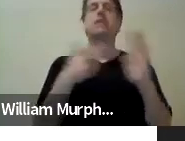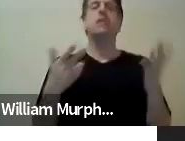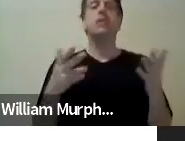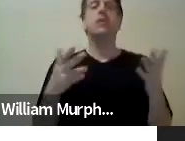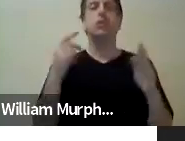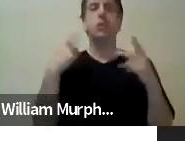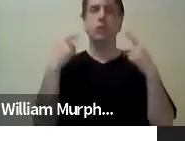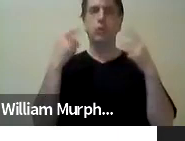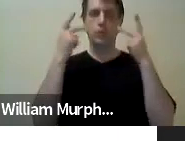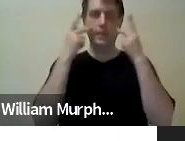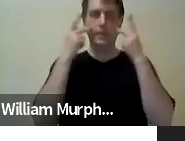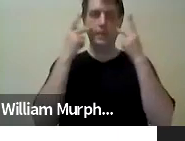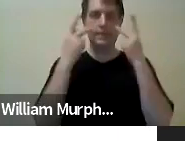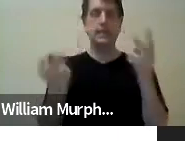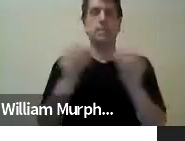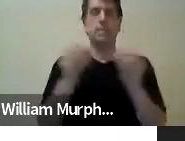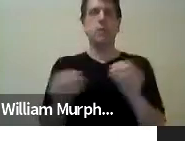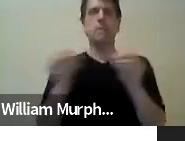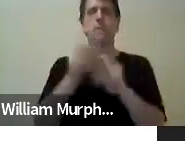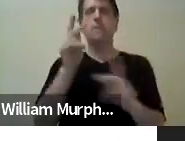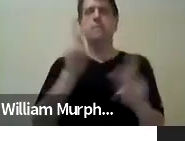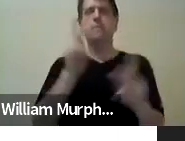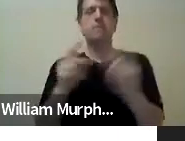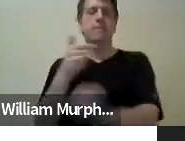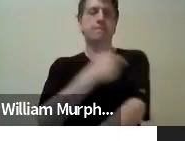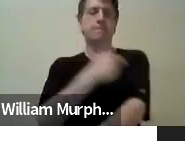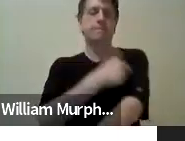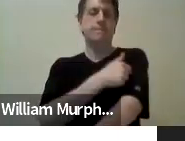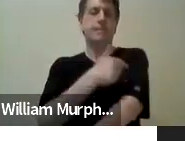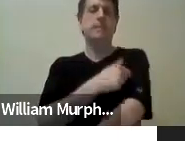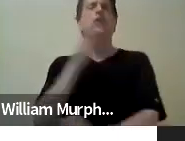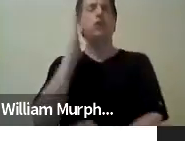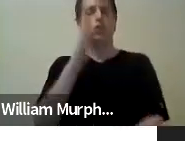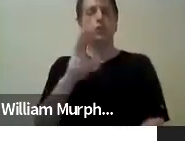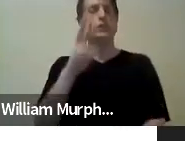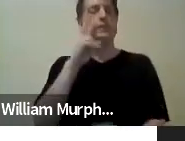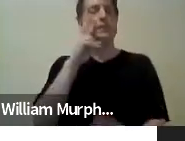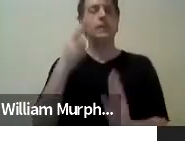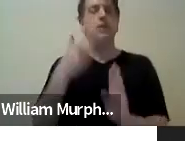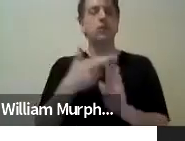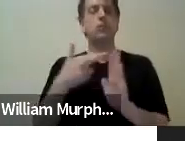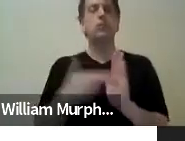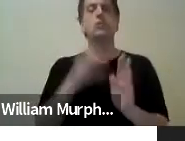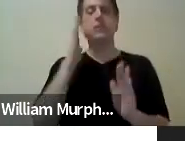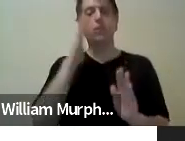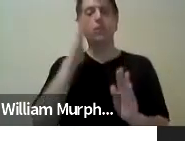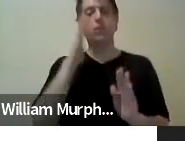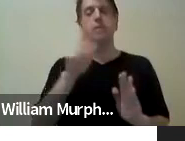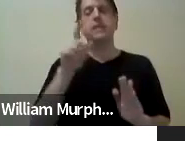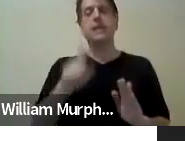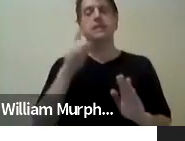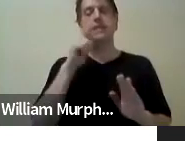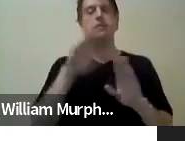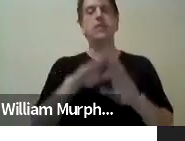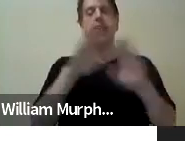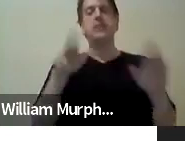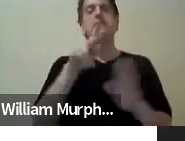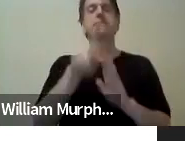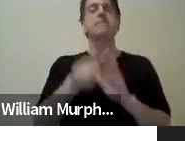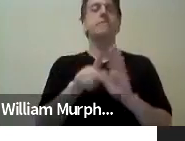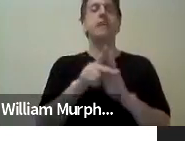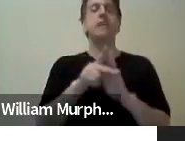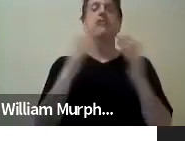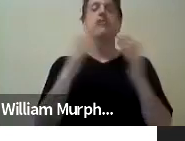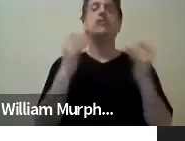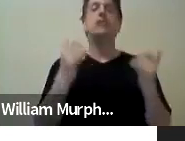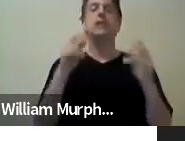people able to be vaccinated, we will see what rules are necessary for the housing space. And right now we're looking at using